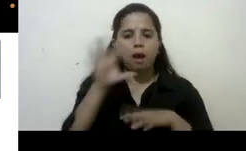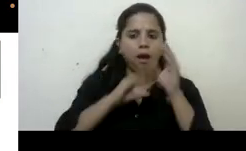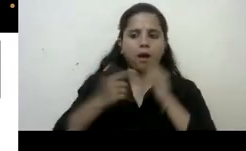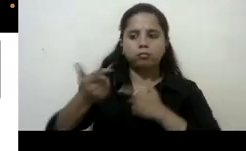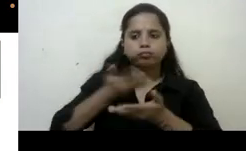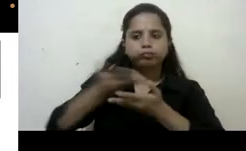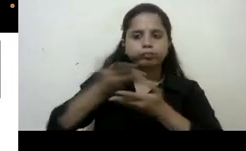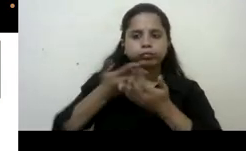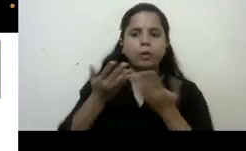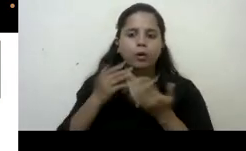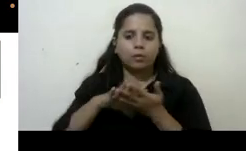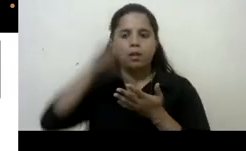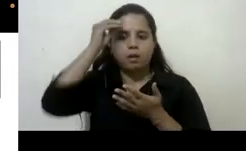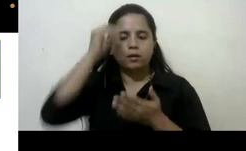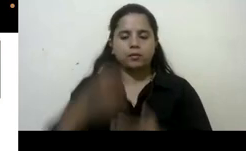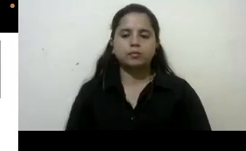another.